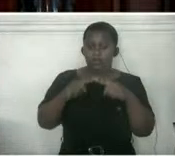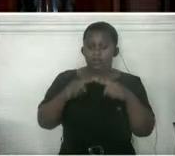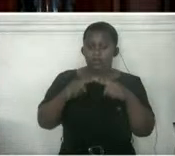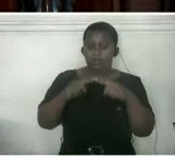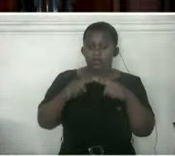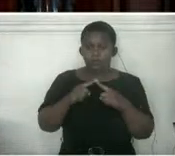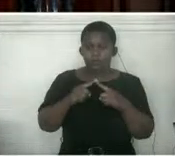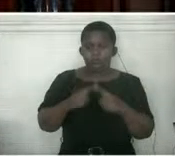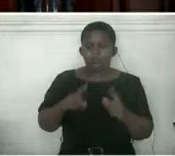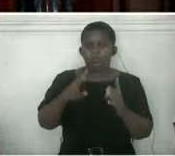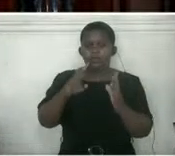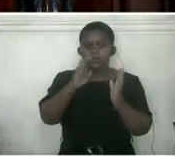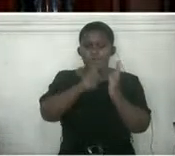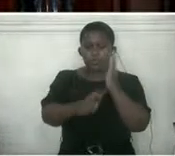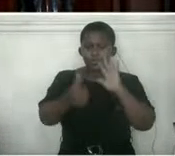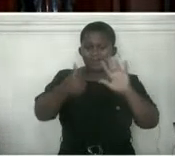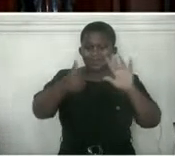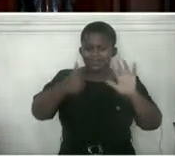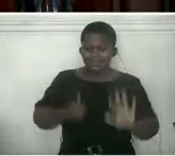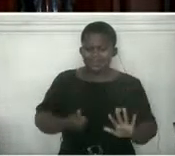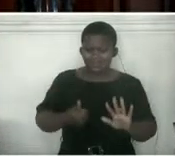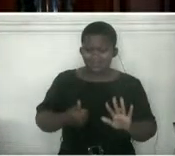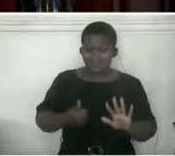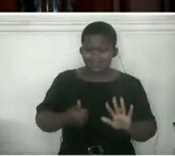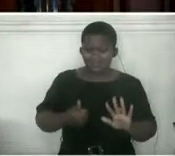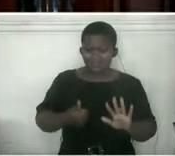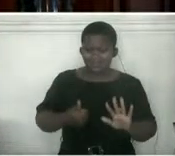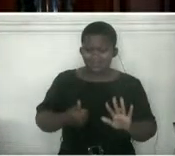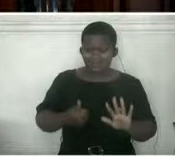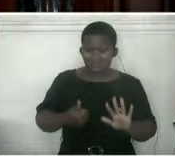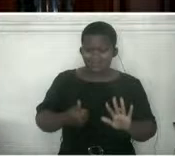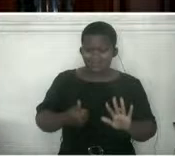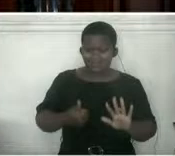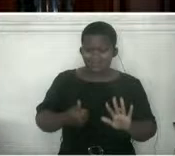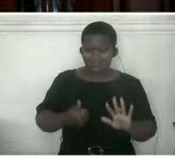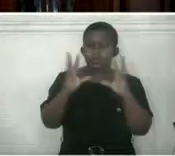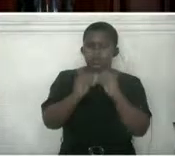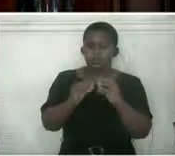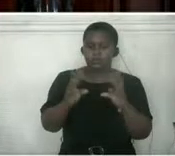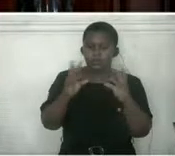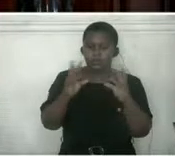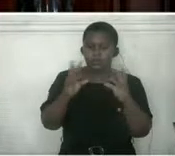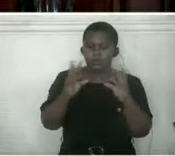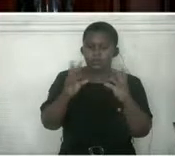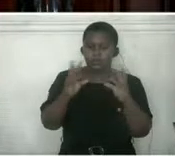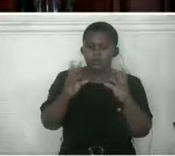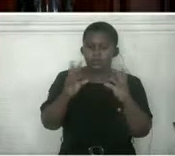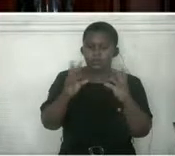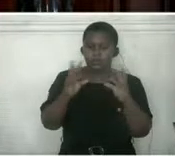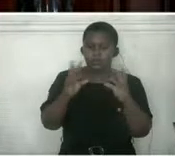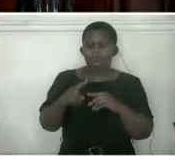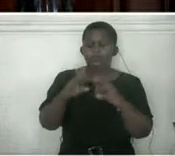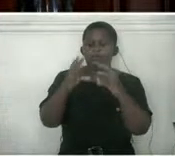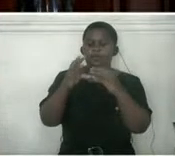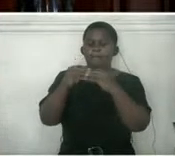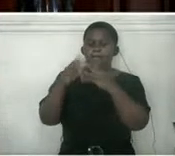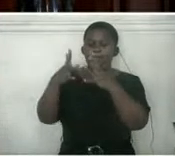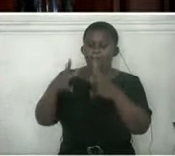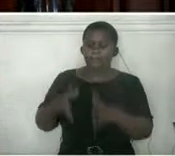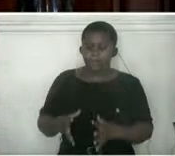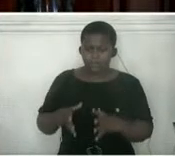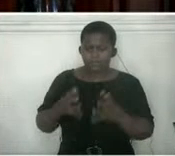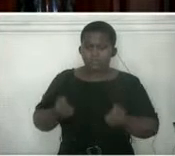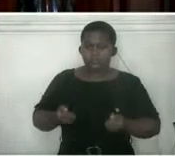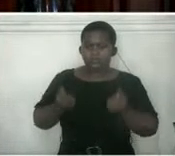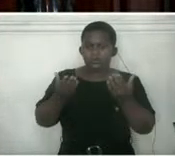In terms of Rule 6 of the Rules of Virtual Meetings, the quorum requirement for virtual sittings of the House is